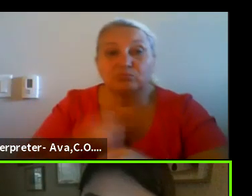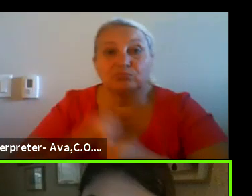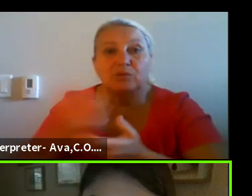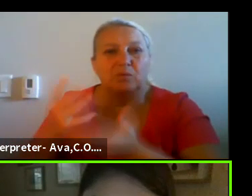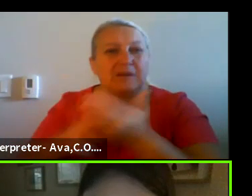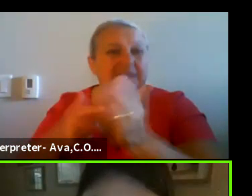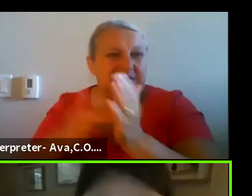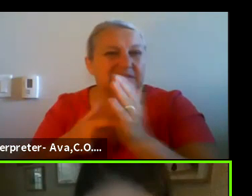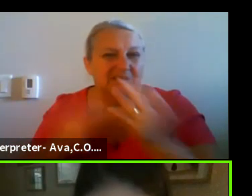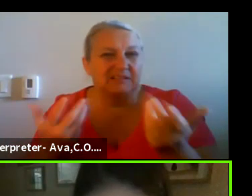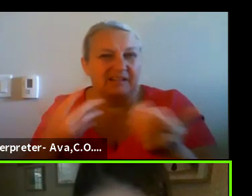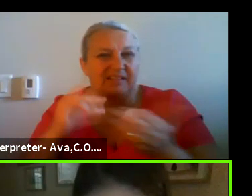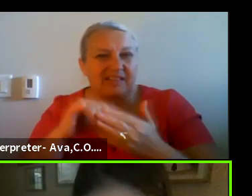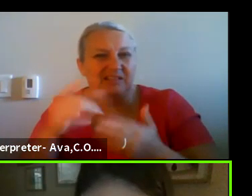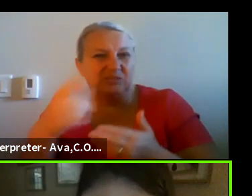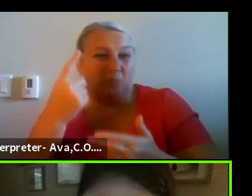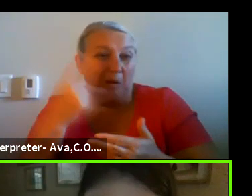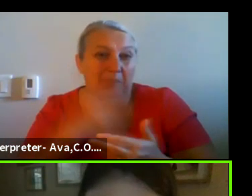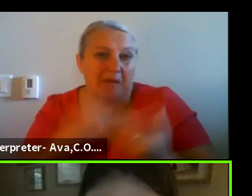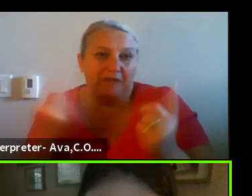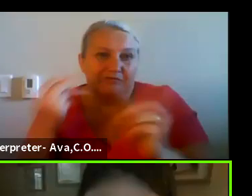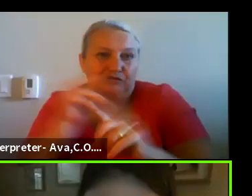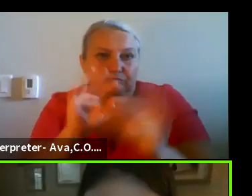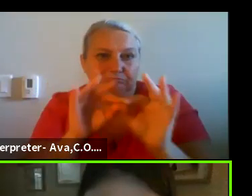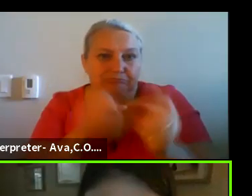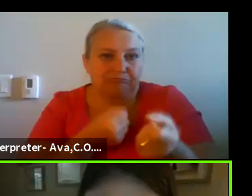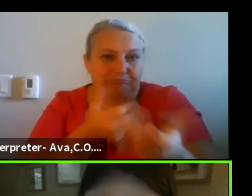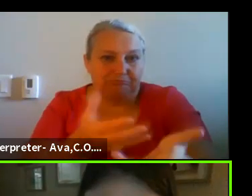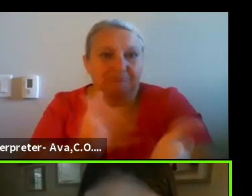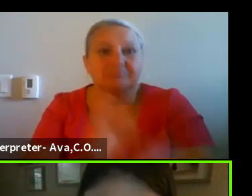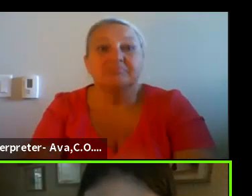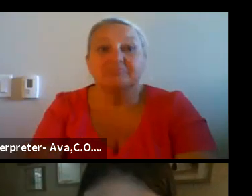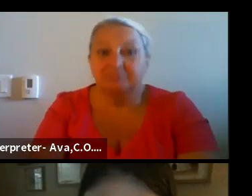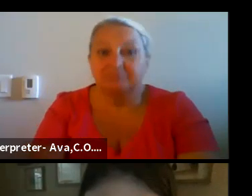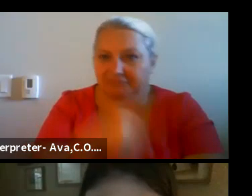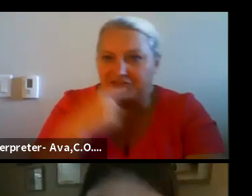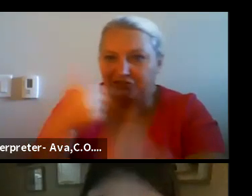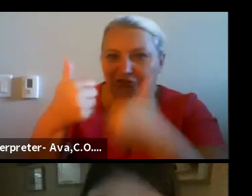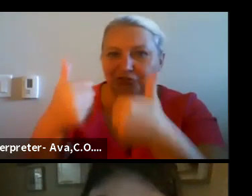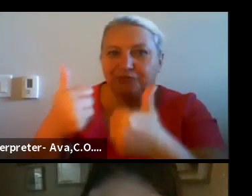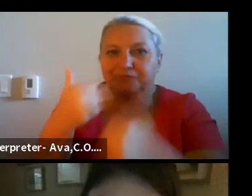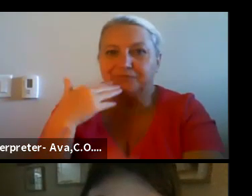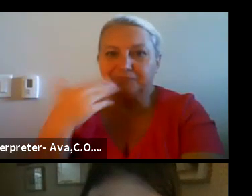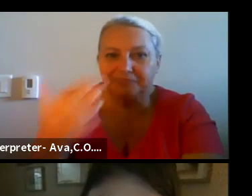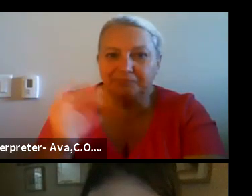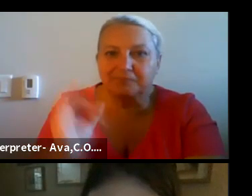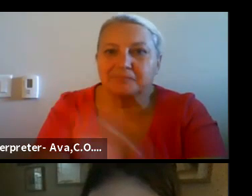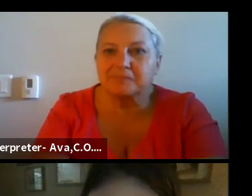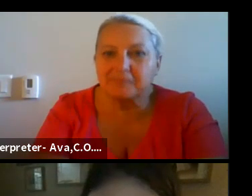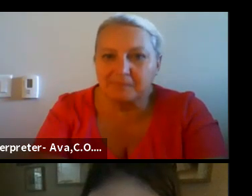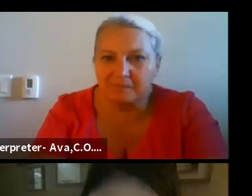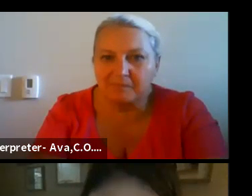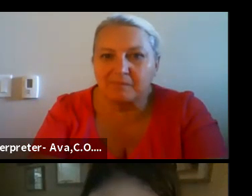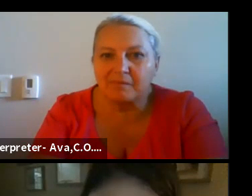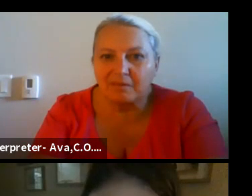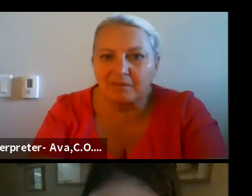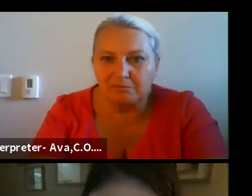From my humble opinion as one person. Check. Shame I watched her. Thank you.